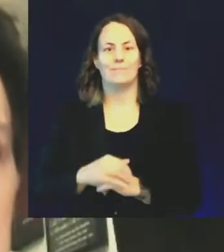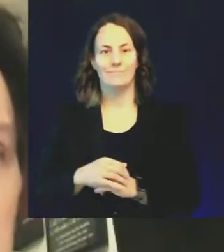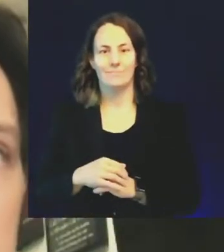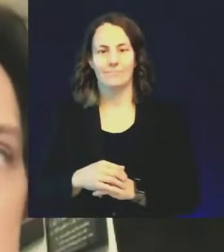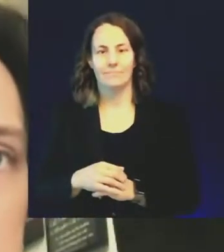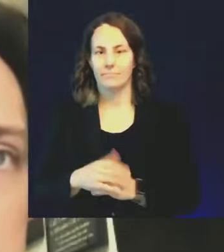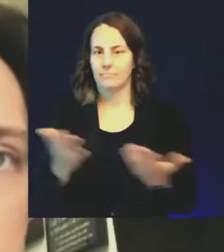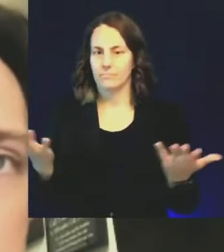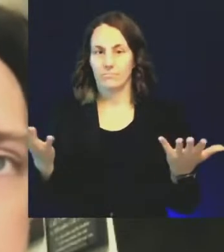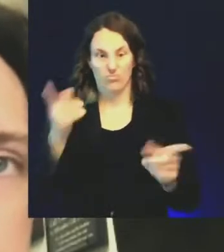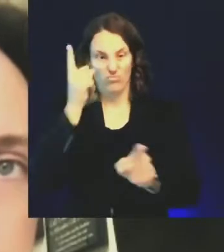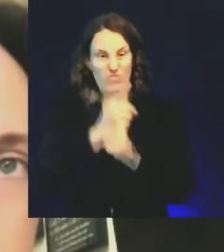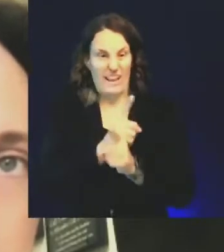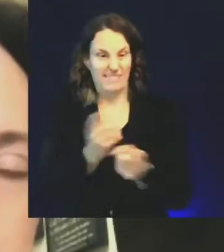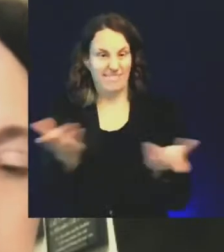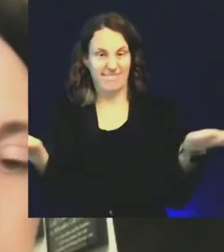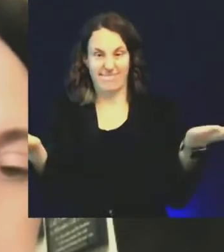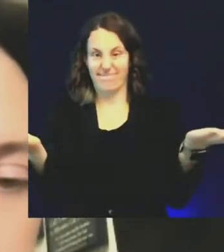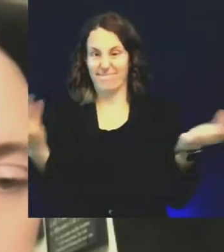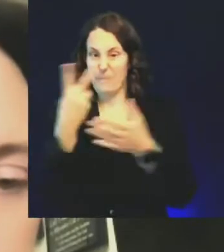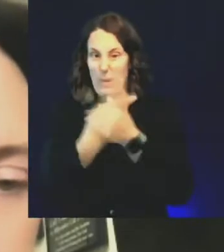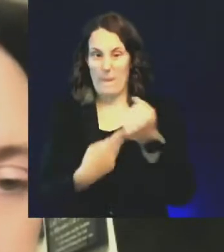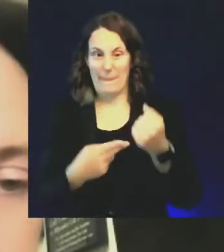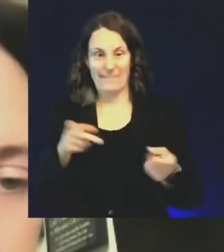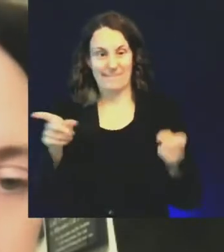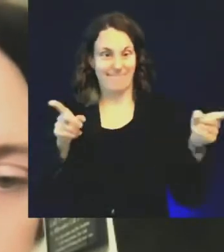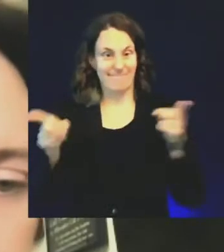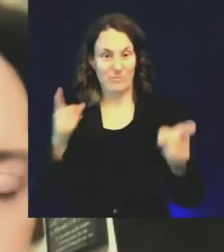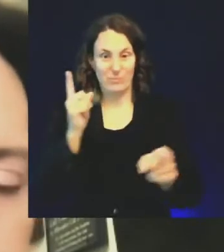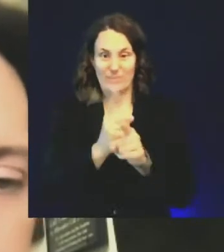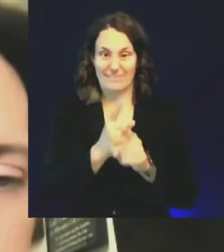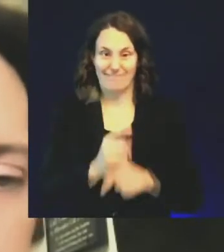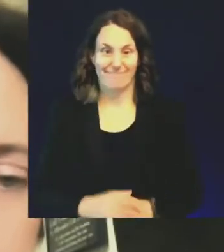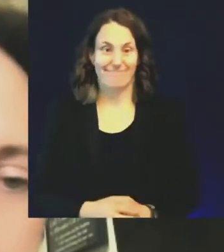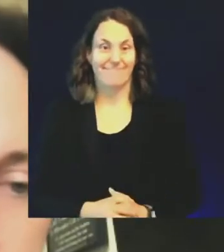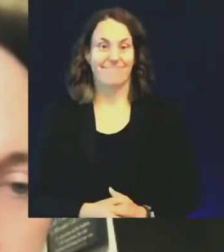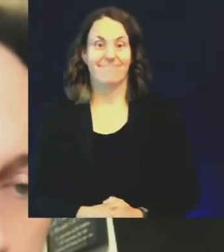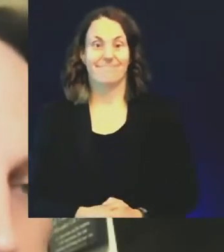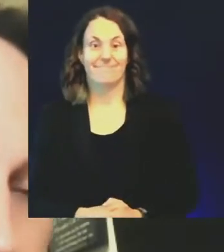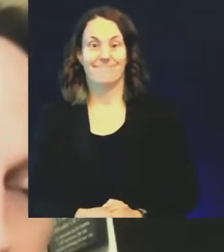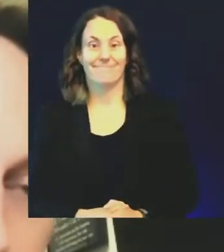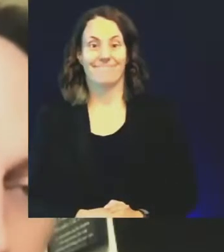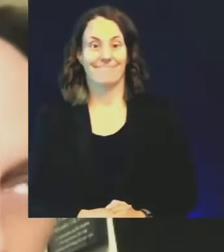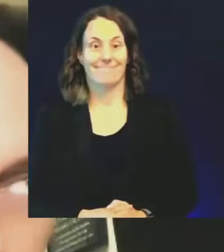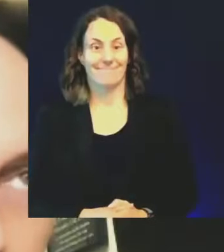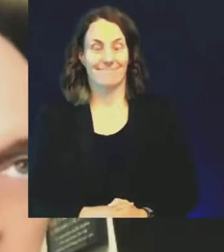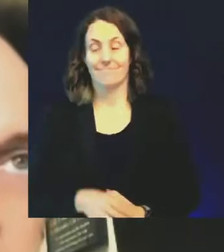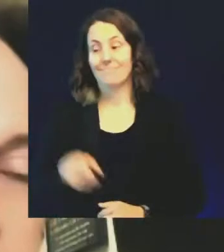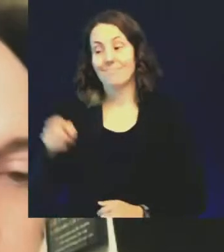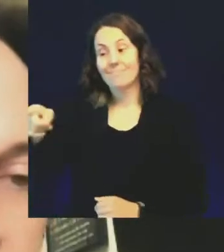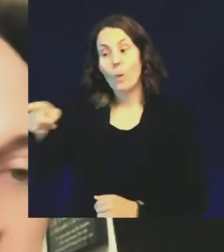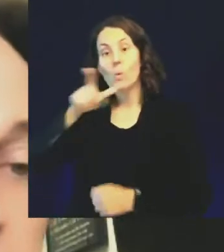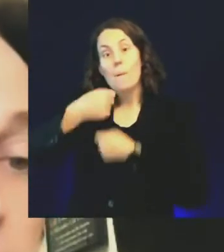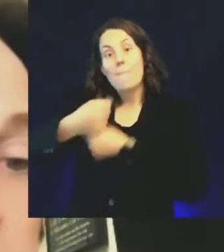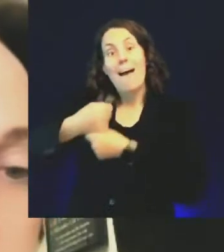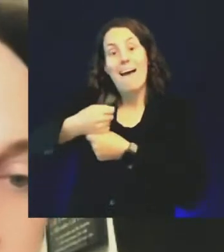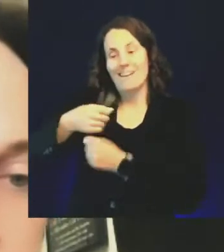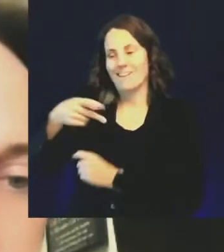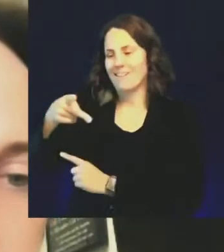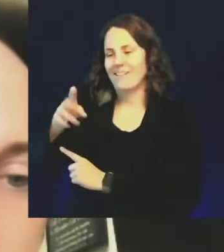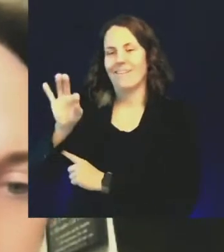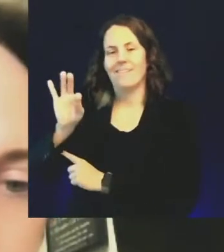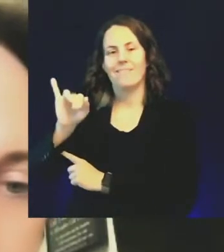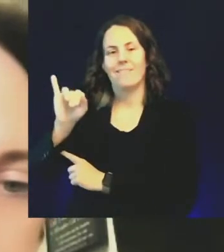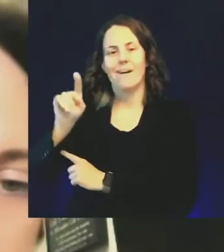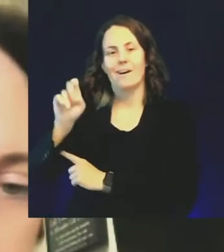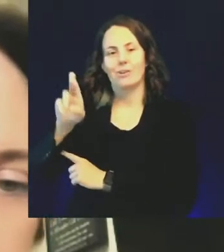they see some laboratory evidence and other evidence that the level of protective antibodies